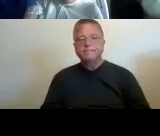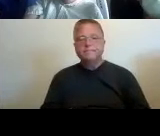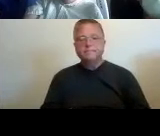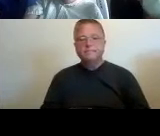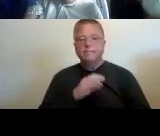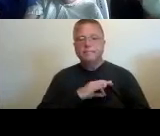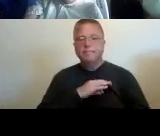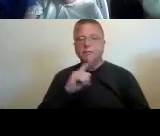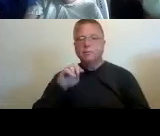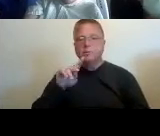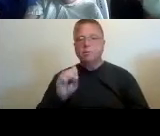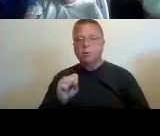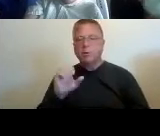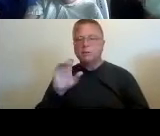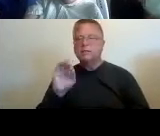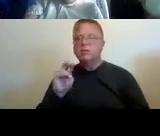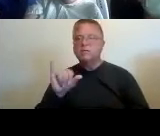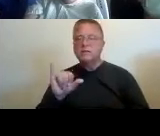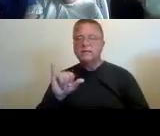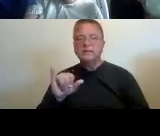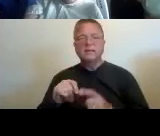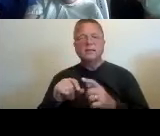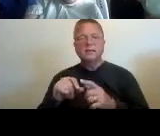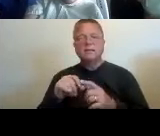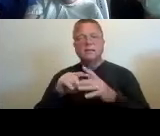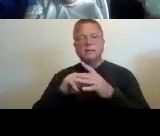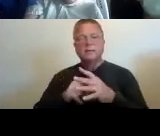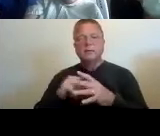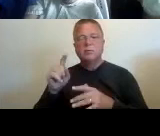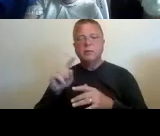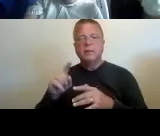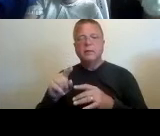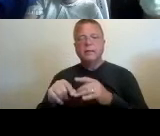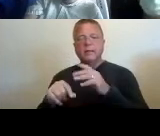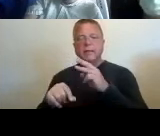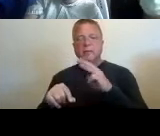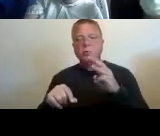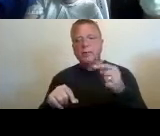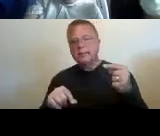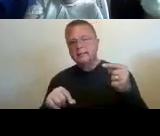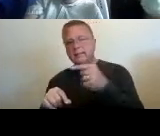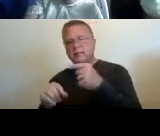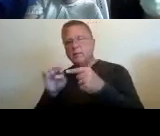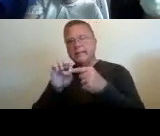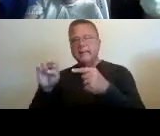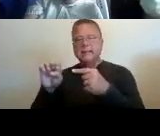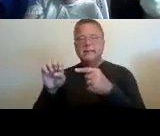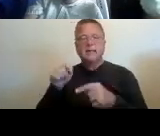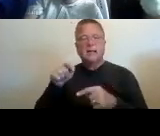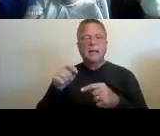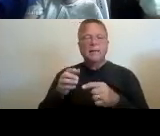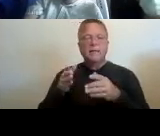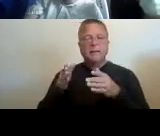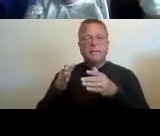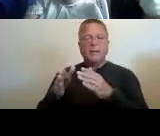Pittsburgh Parks Conservancy, starting sort of at the west going east. That pathway,